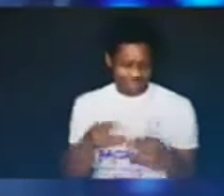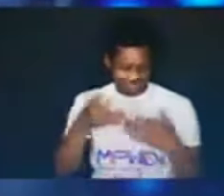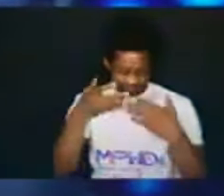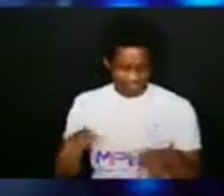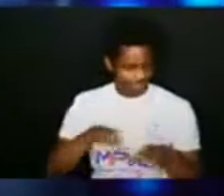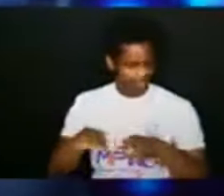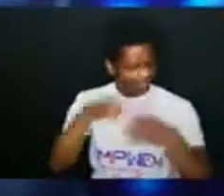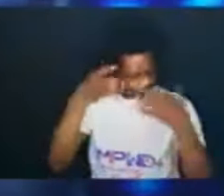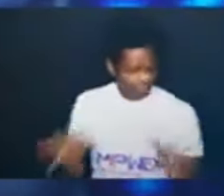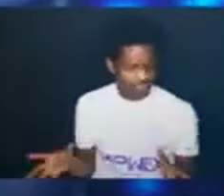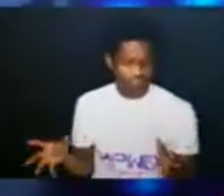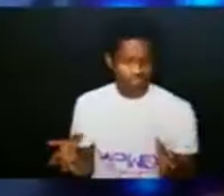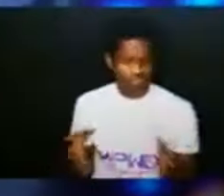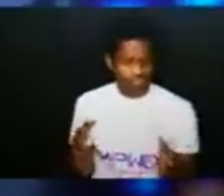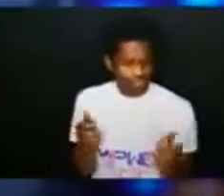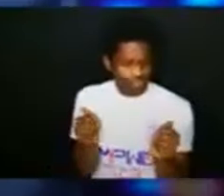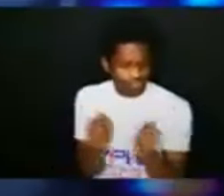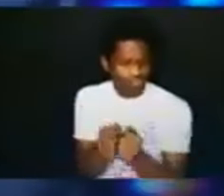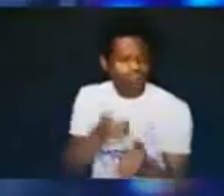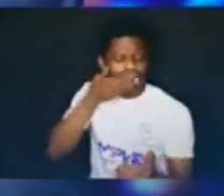to this day."